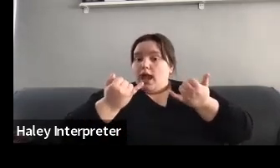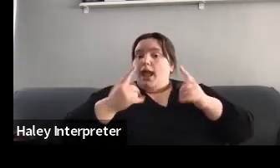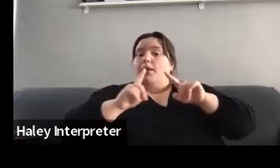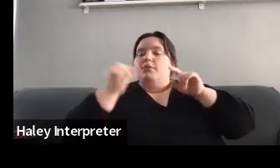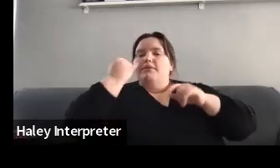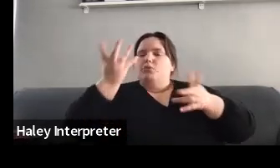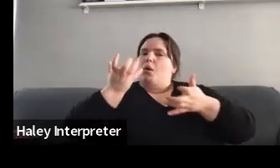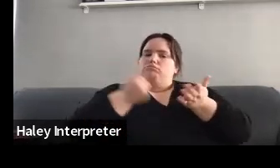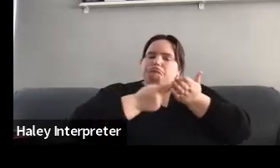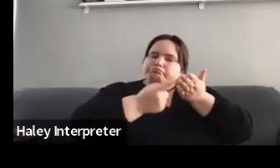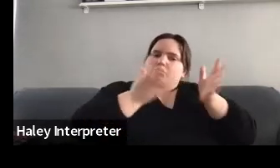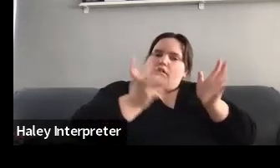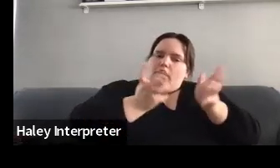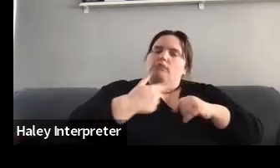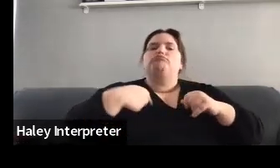definitely can.